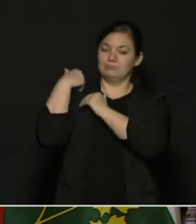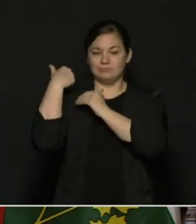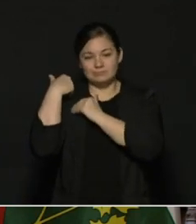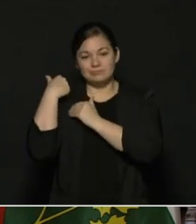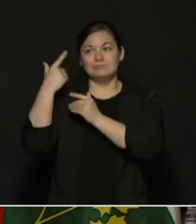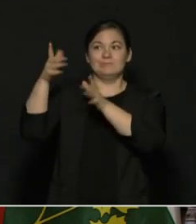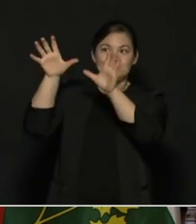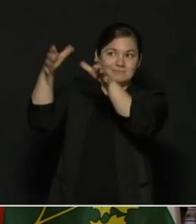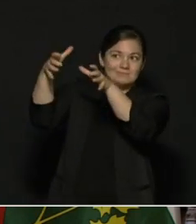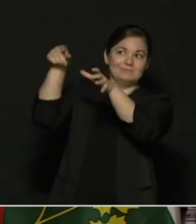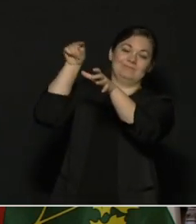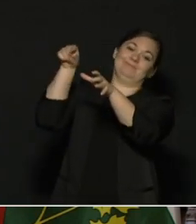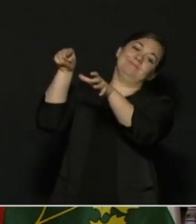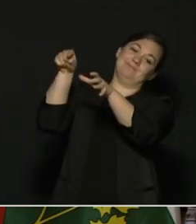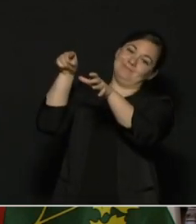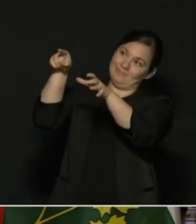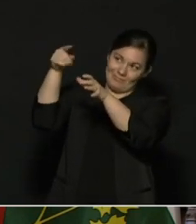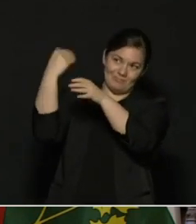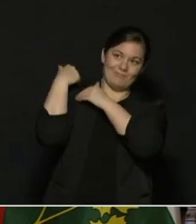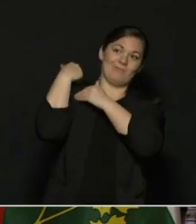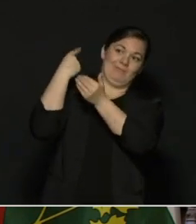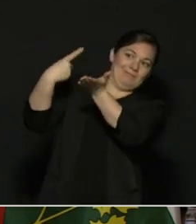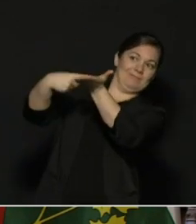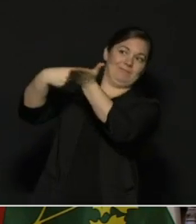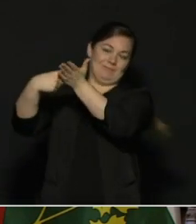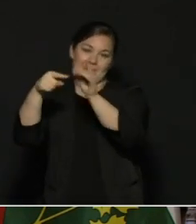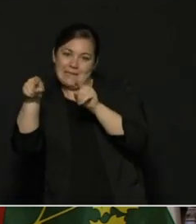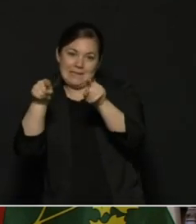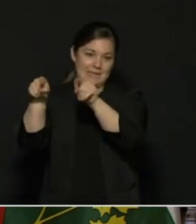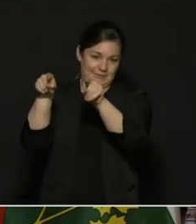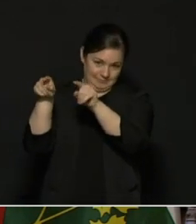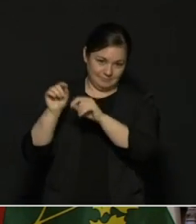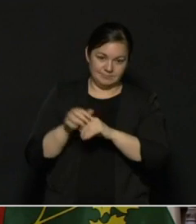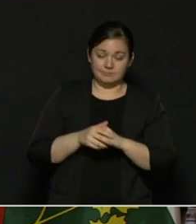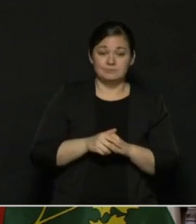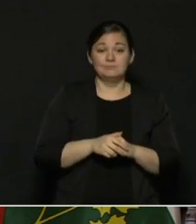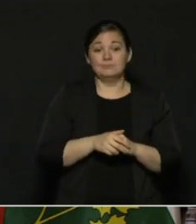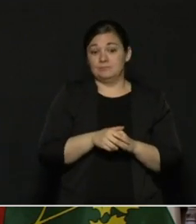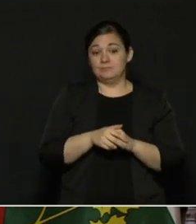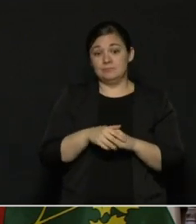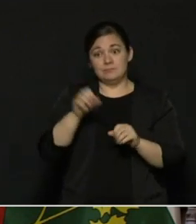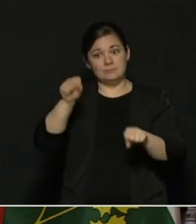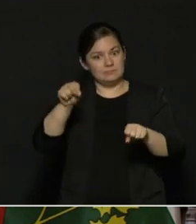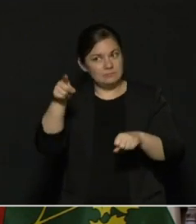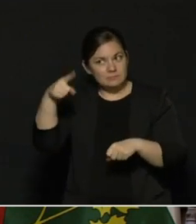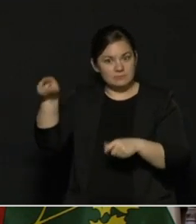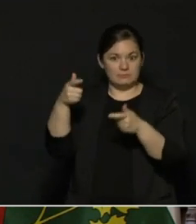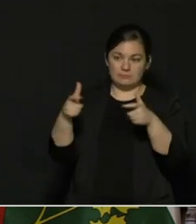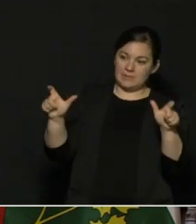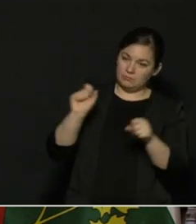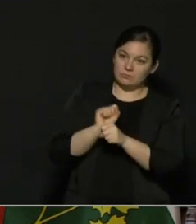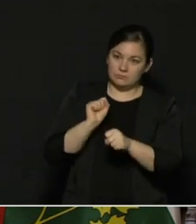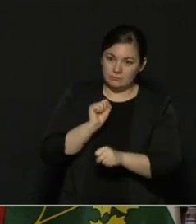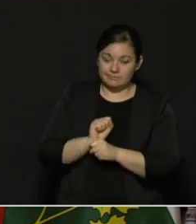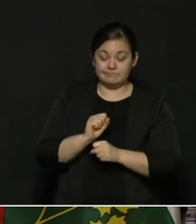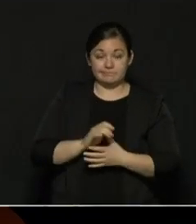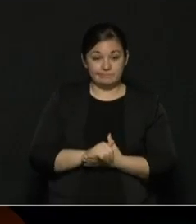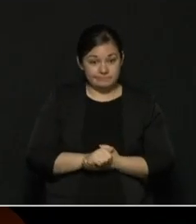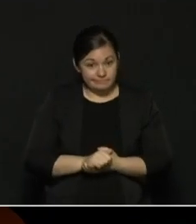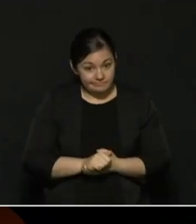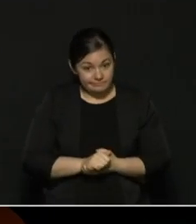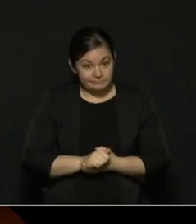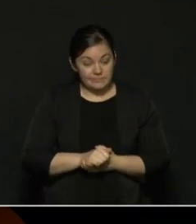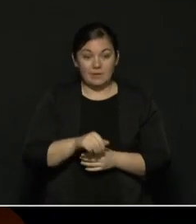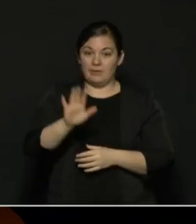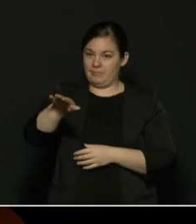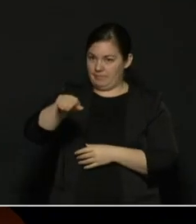undertake that type of responsibility. So it's going to be a big job. Next question. Your next